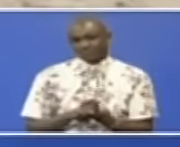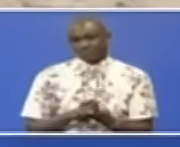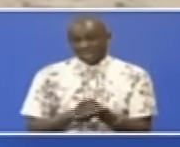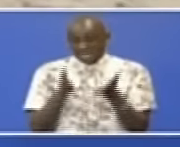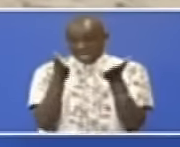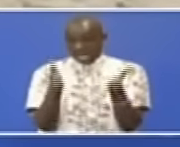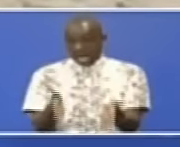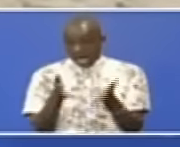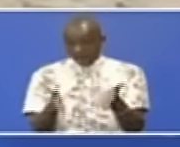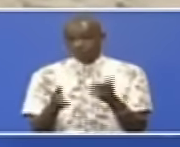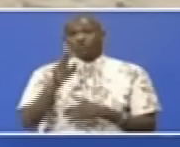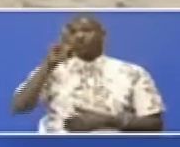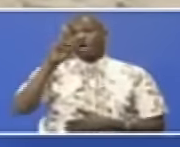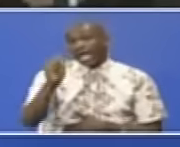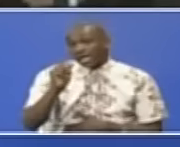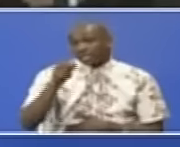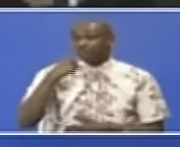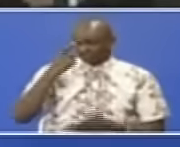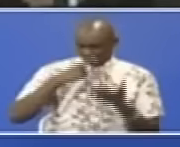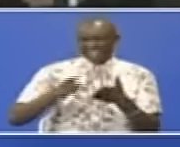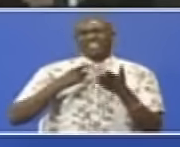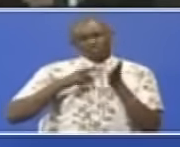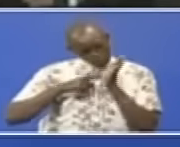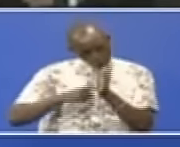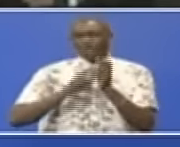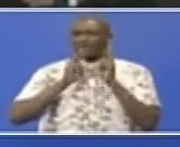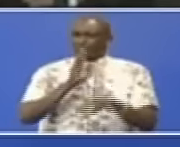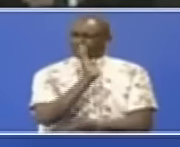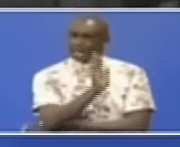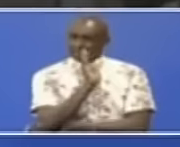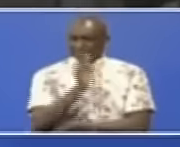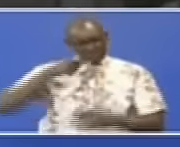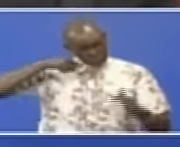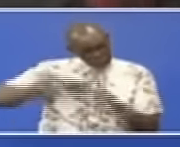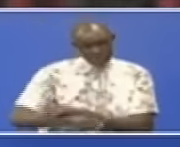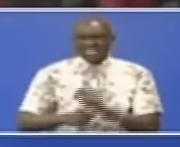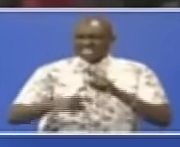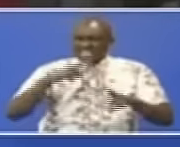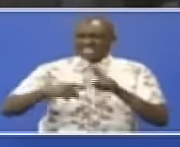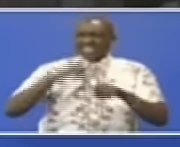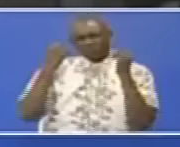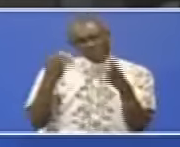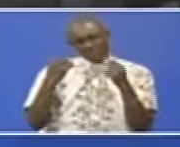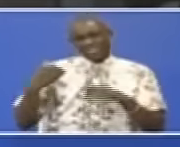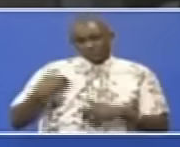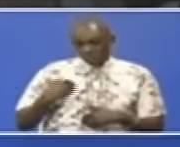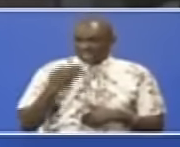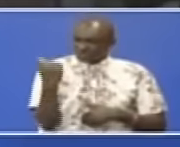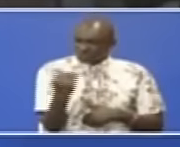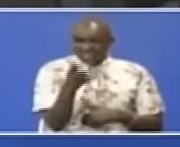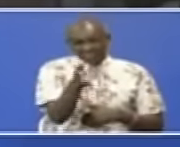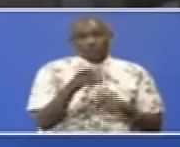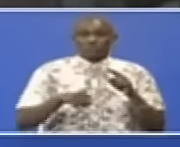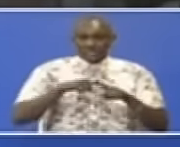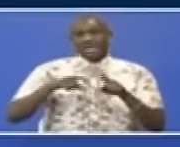And now, the United Nations has released reports detailing massacre of children caught up in the